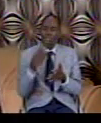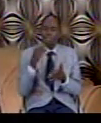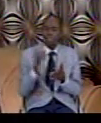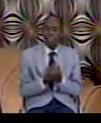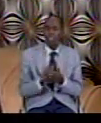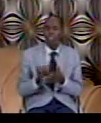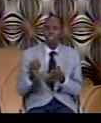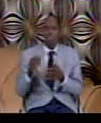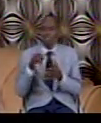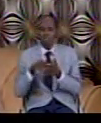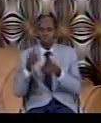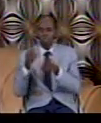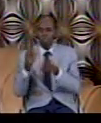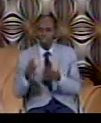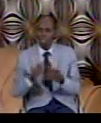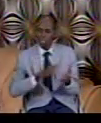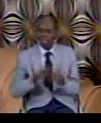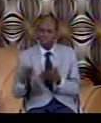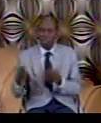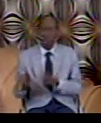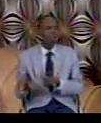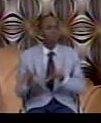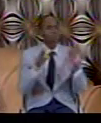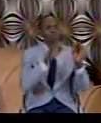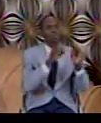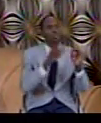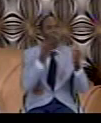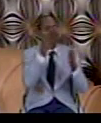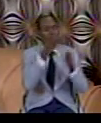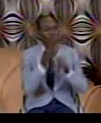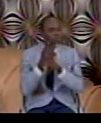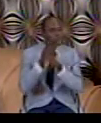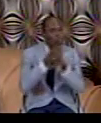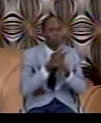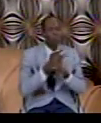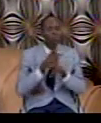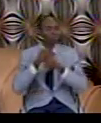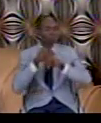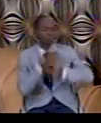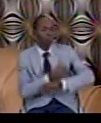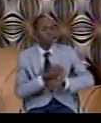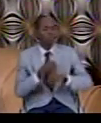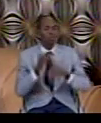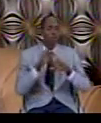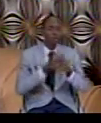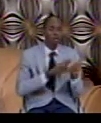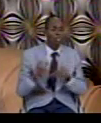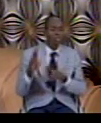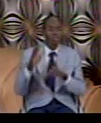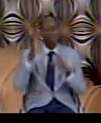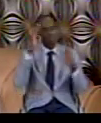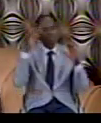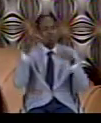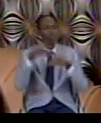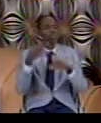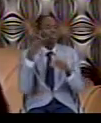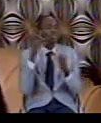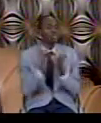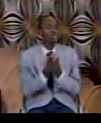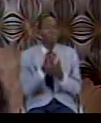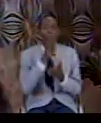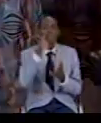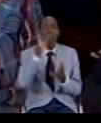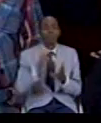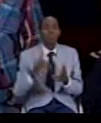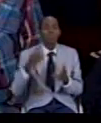went there, and already is a pastor, already is an overseer, already is a bishop. Well, the soul is greater than